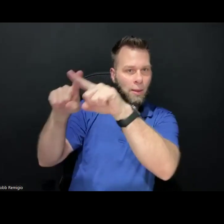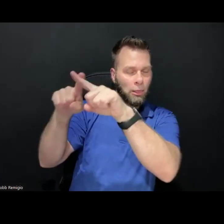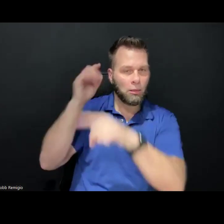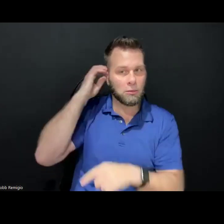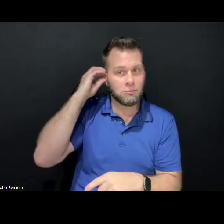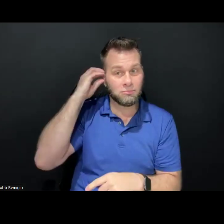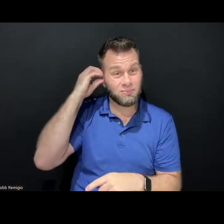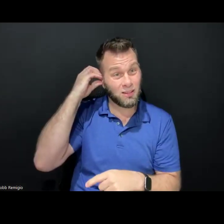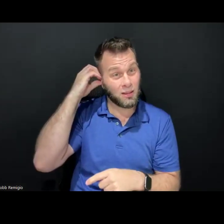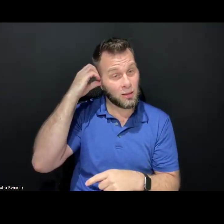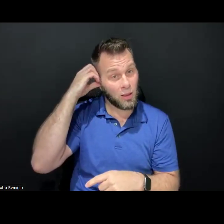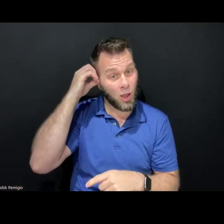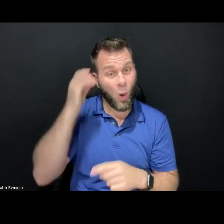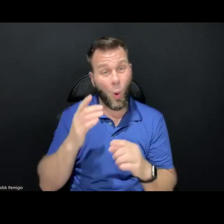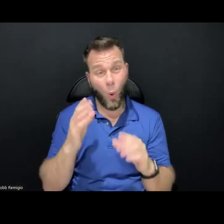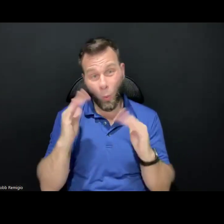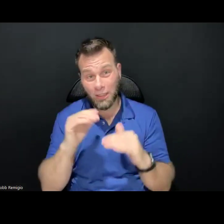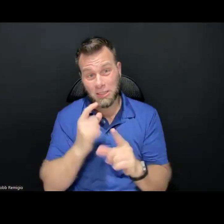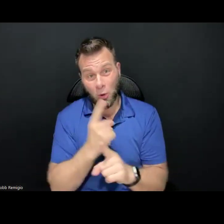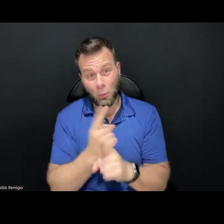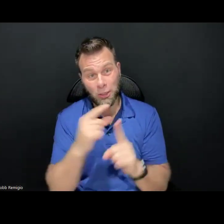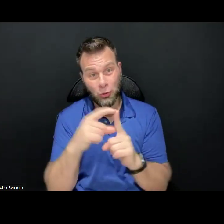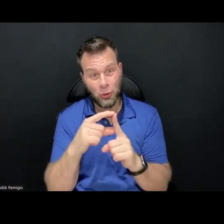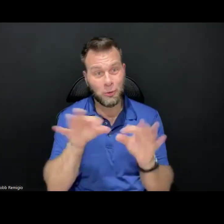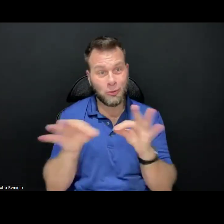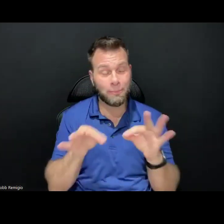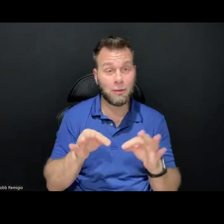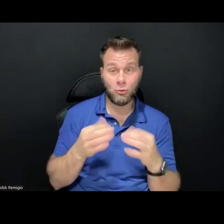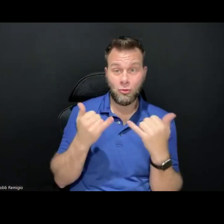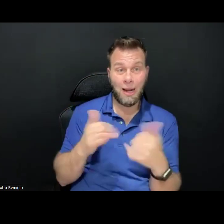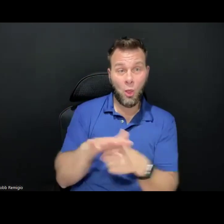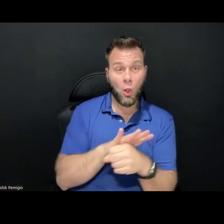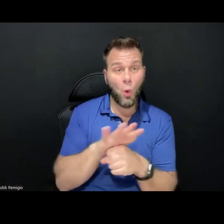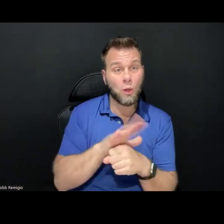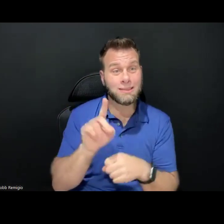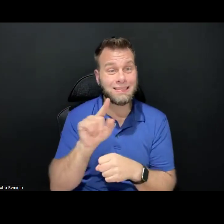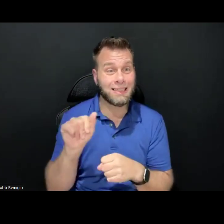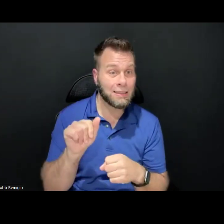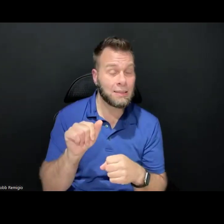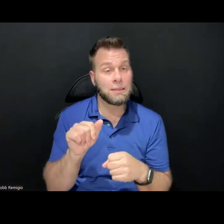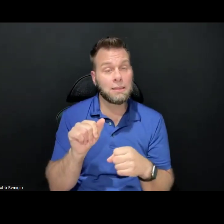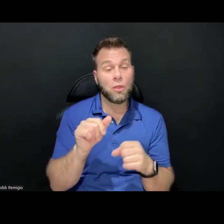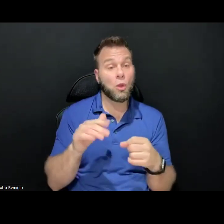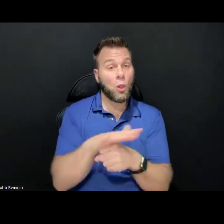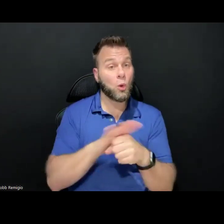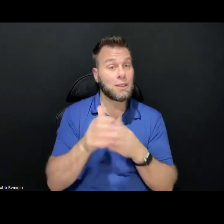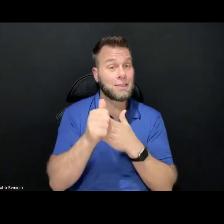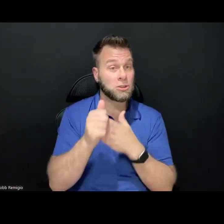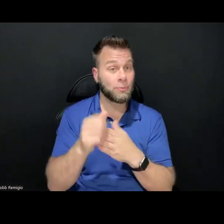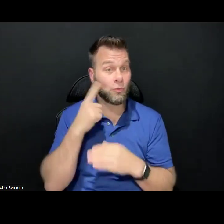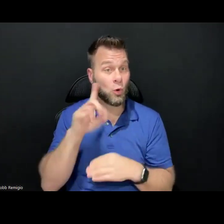that's an appropriate and charitable term, I think this local leadership around data production is going to be even more important in the coming